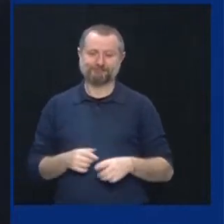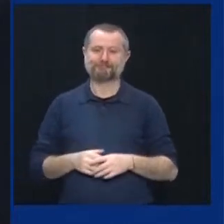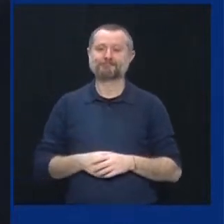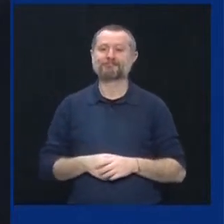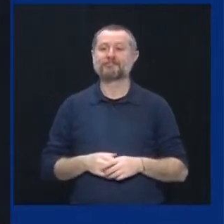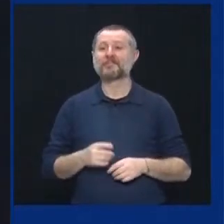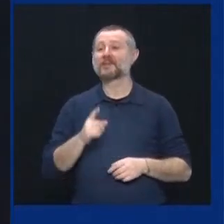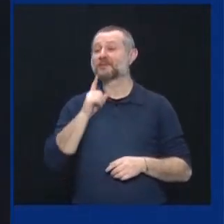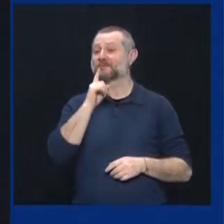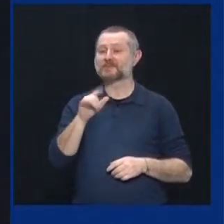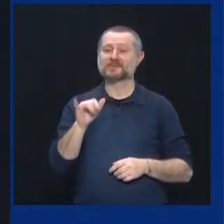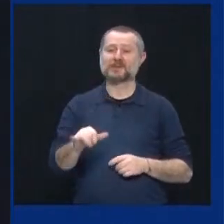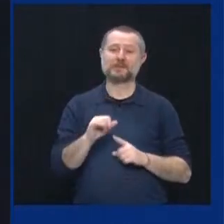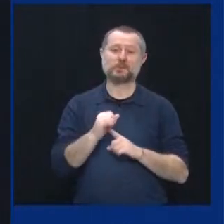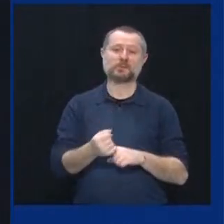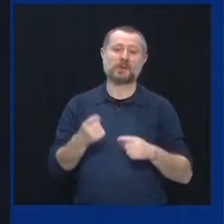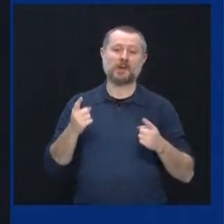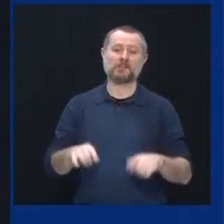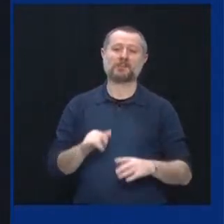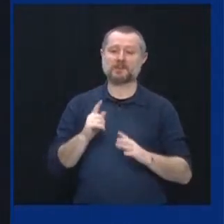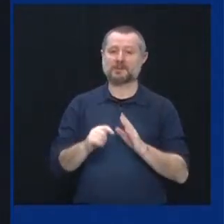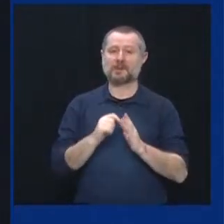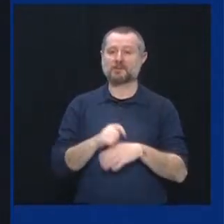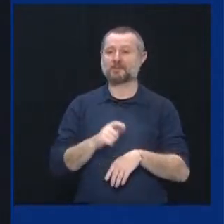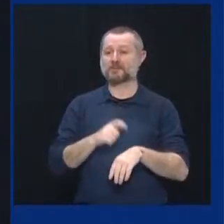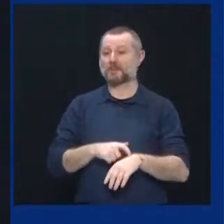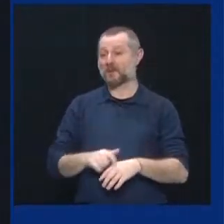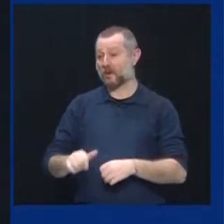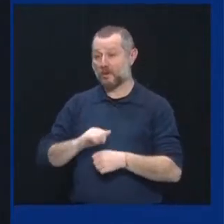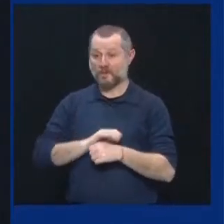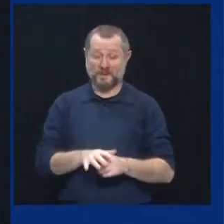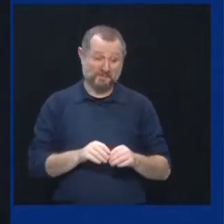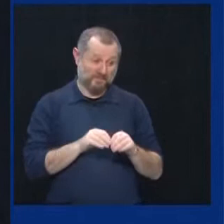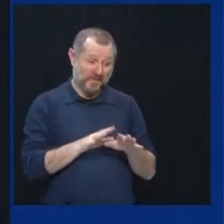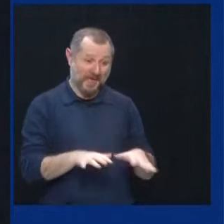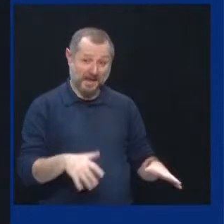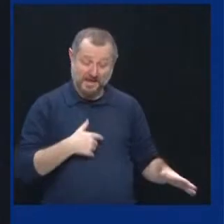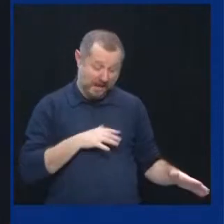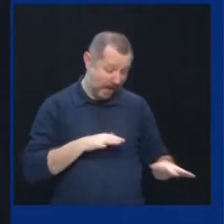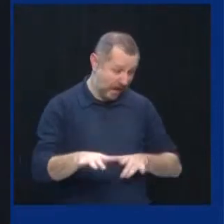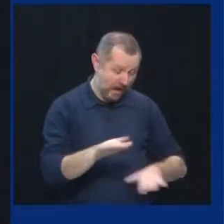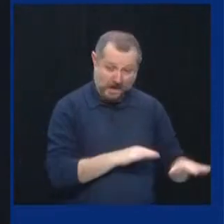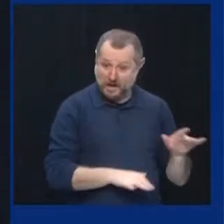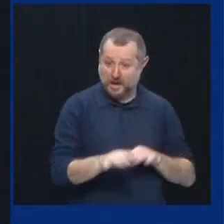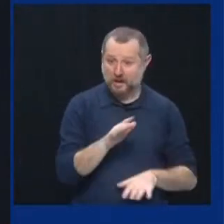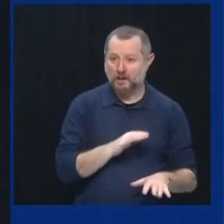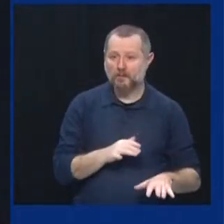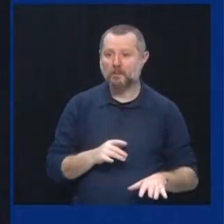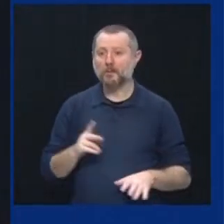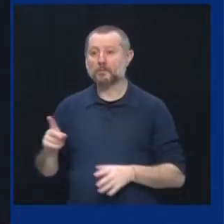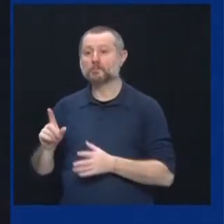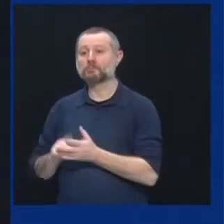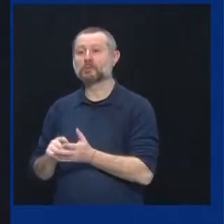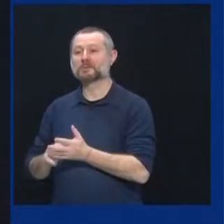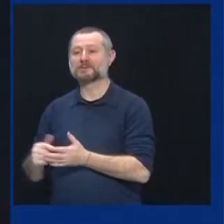time. We're managing the pandemic. You guys want information.